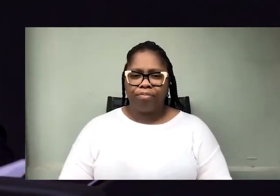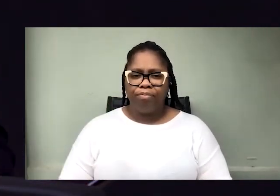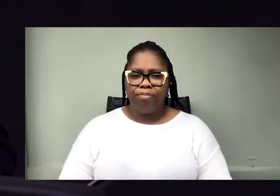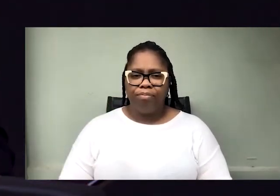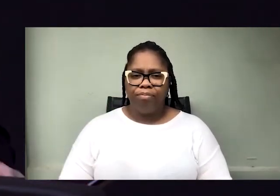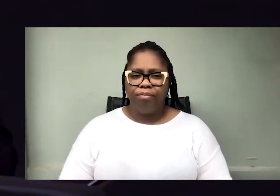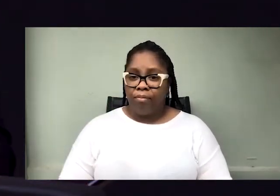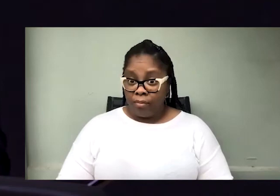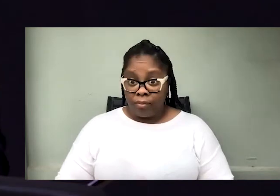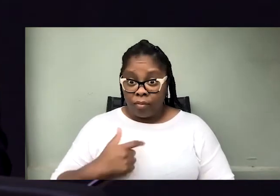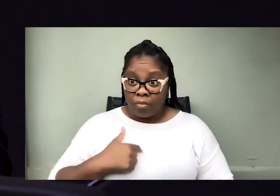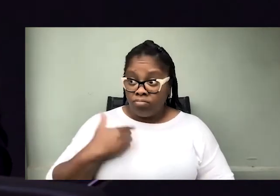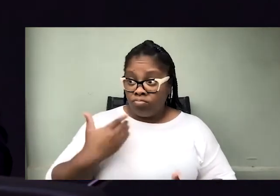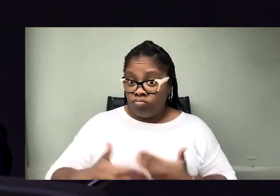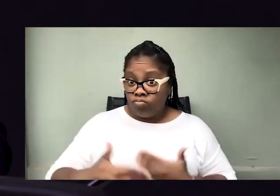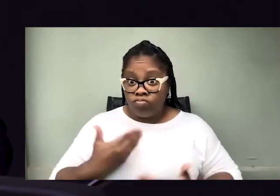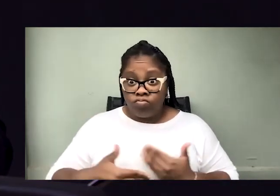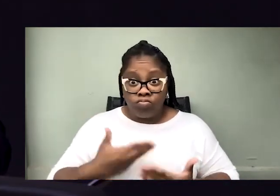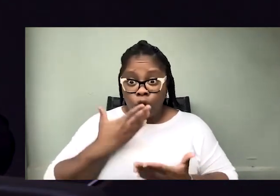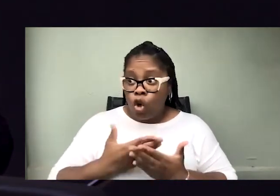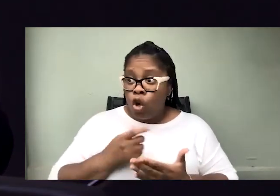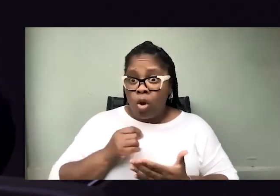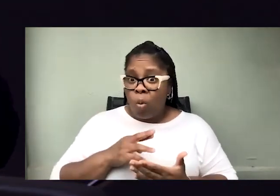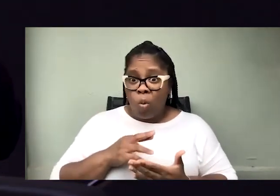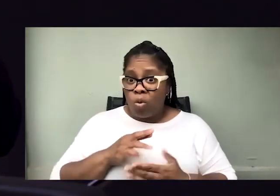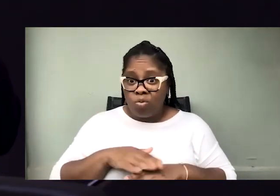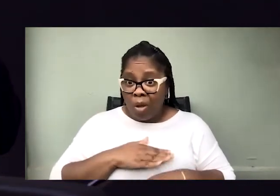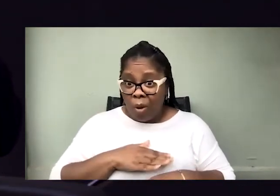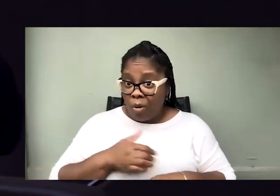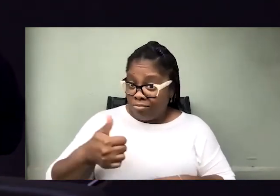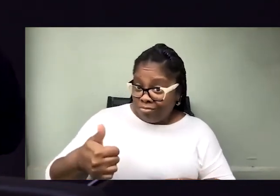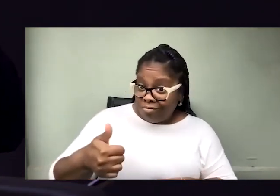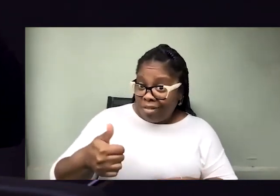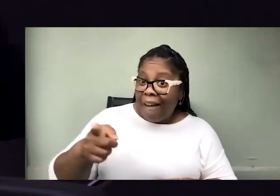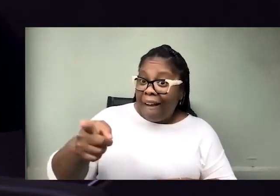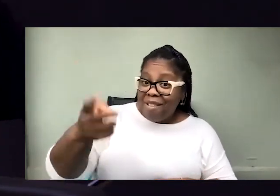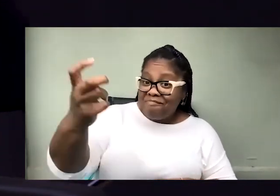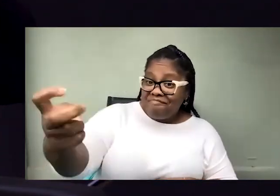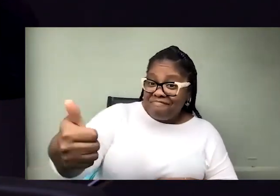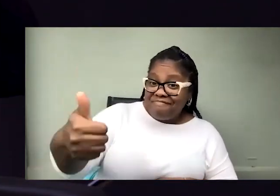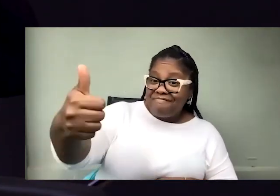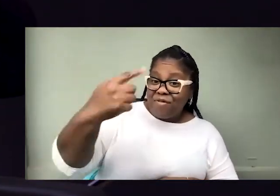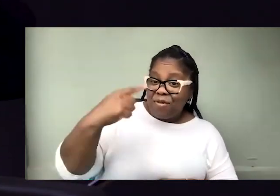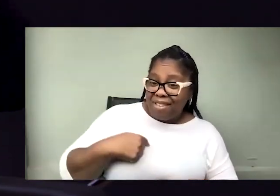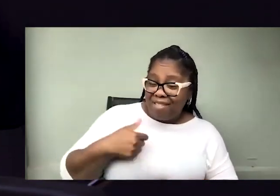How's my pace, okay? I got a thumbs up from the back, okay.